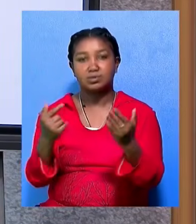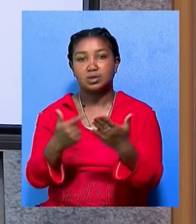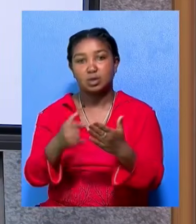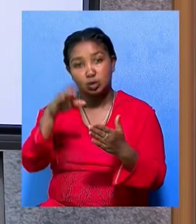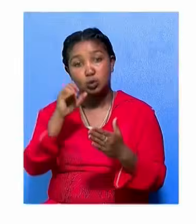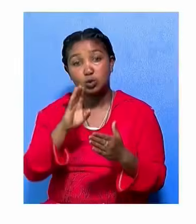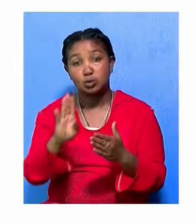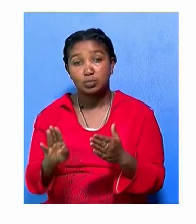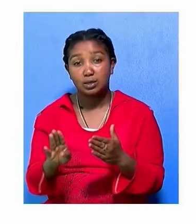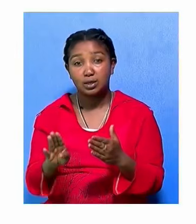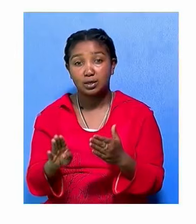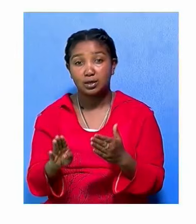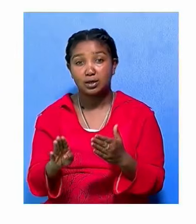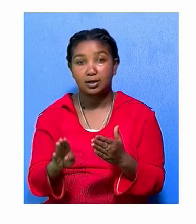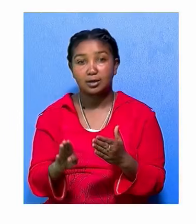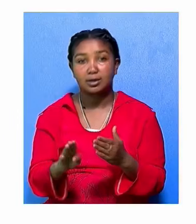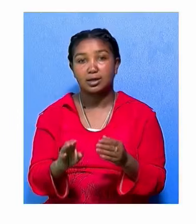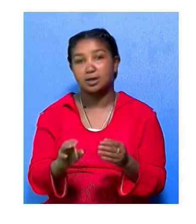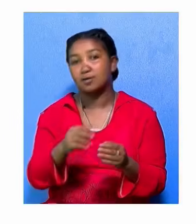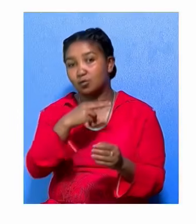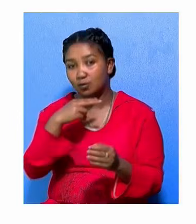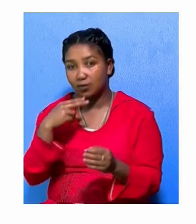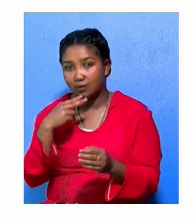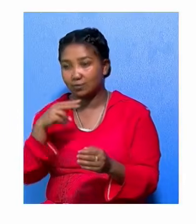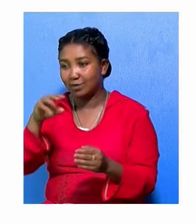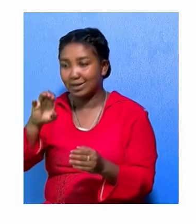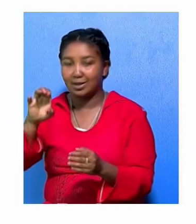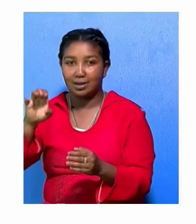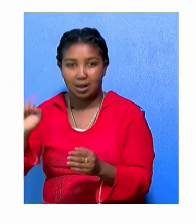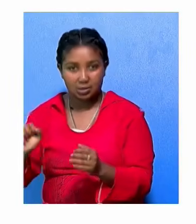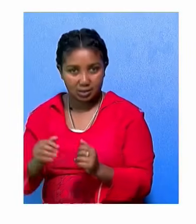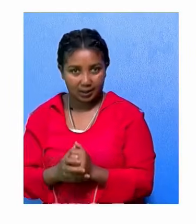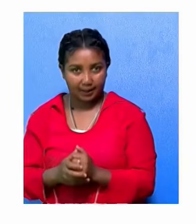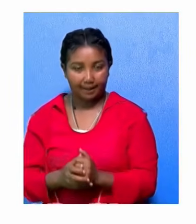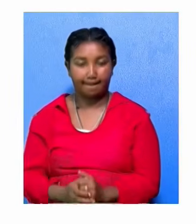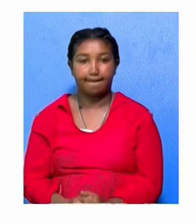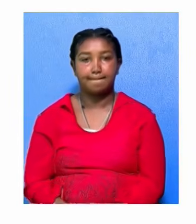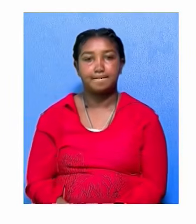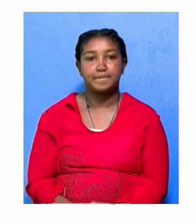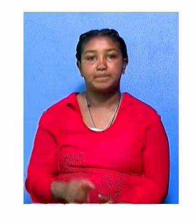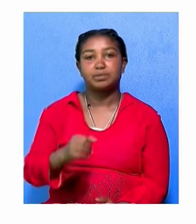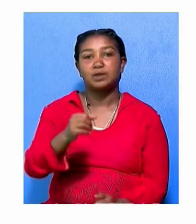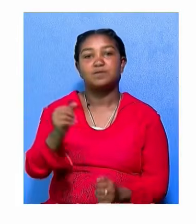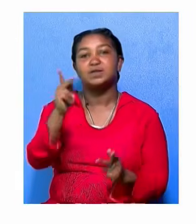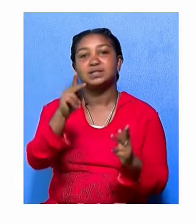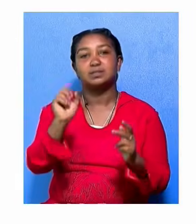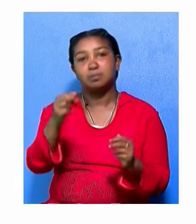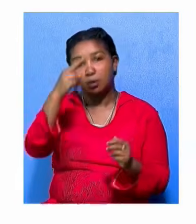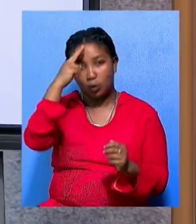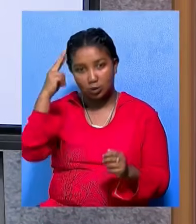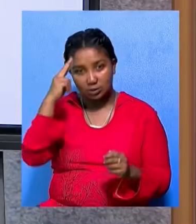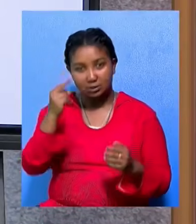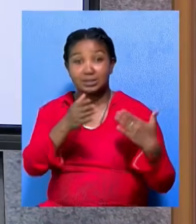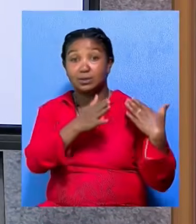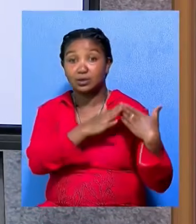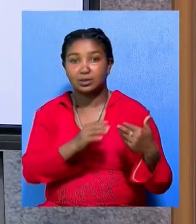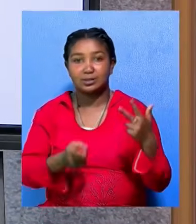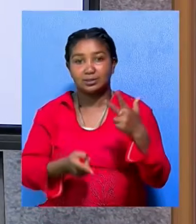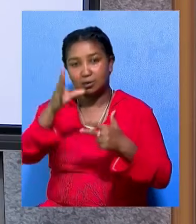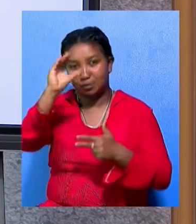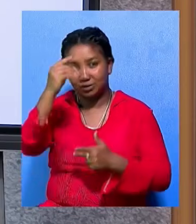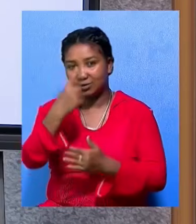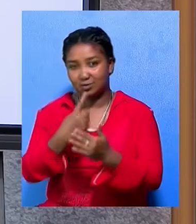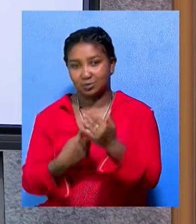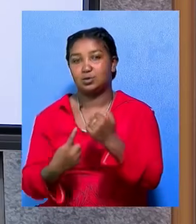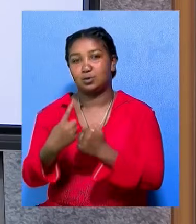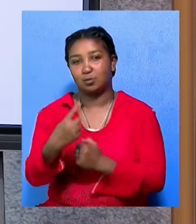This verb should be in verb S. visit, because the subject is third person